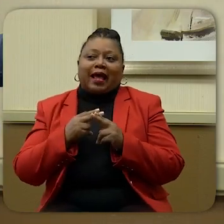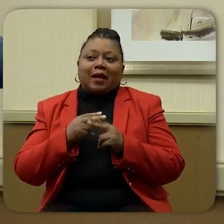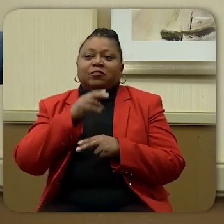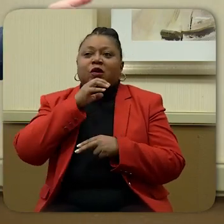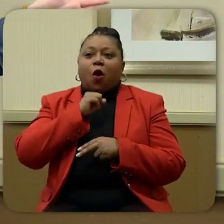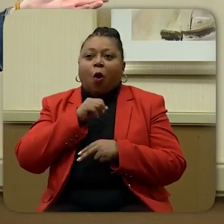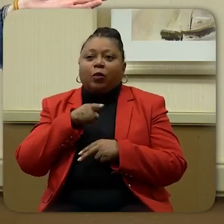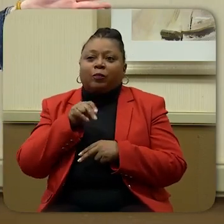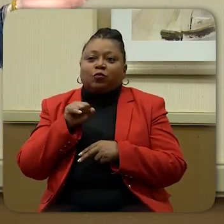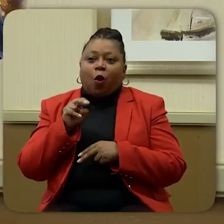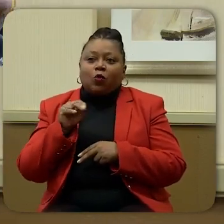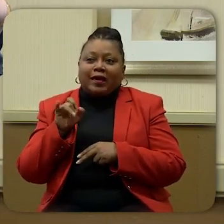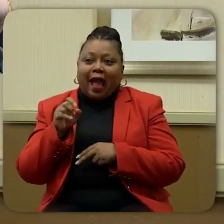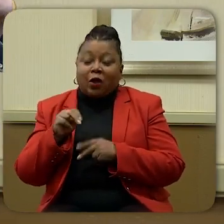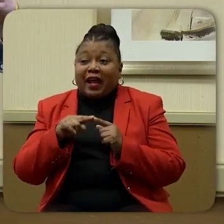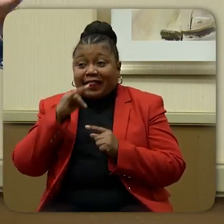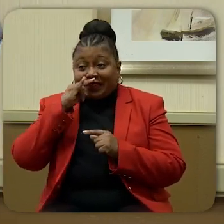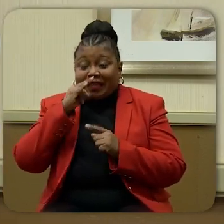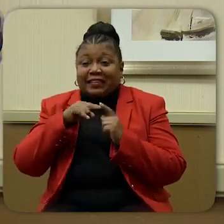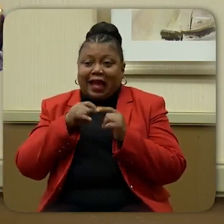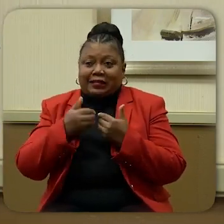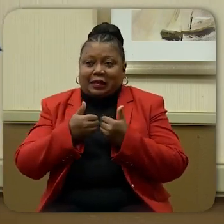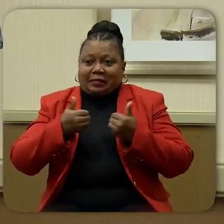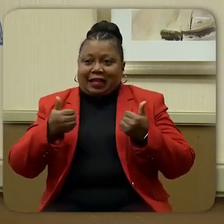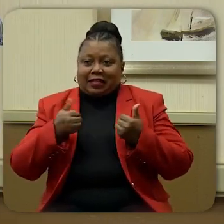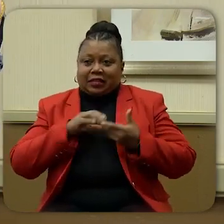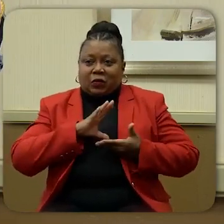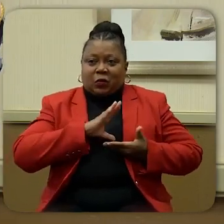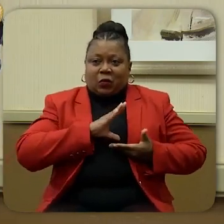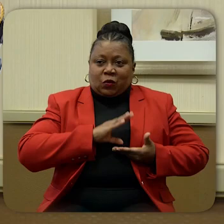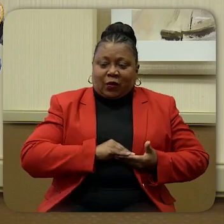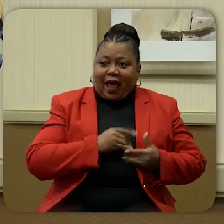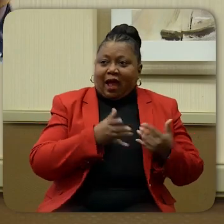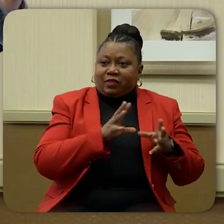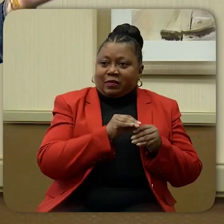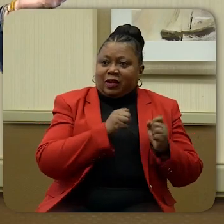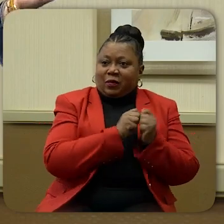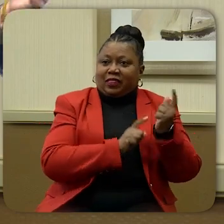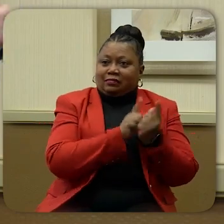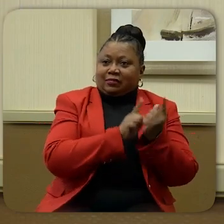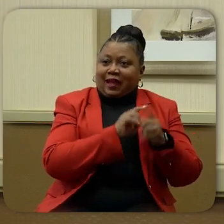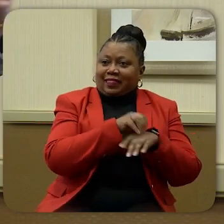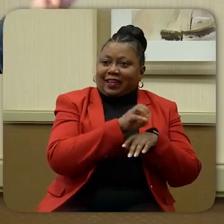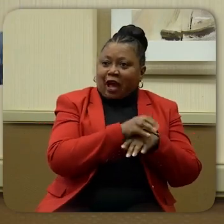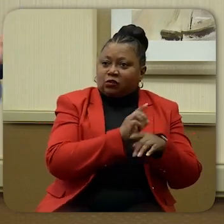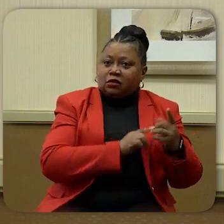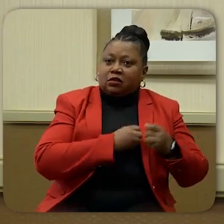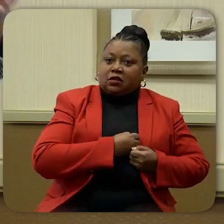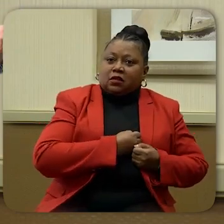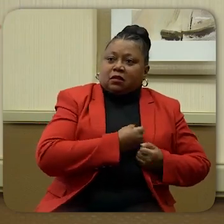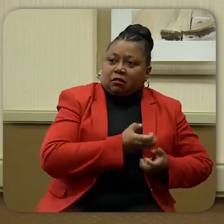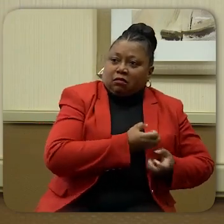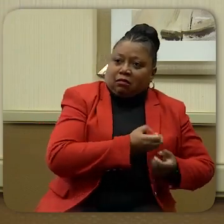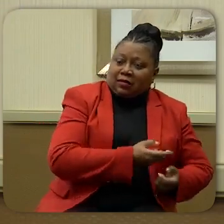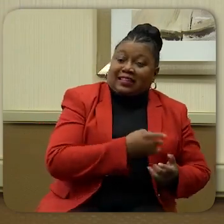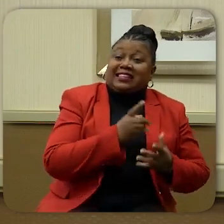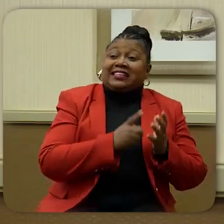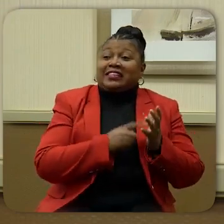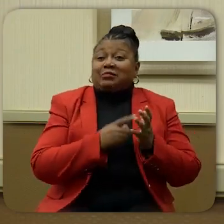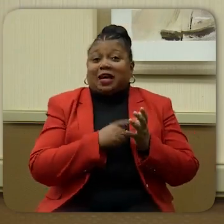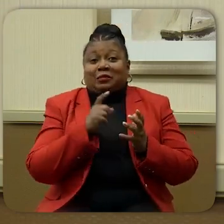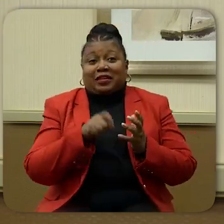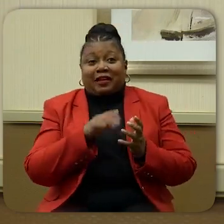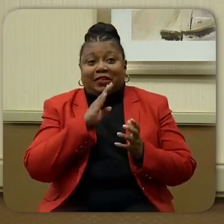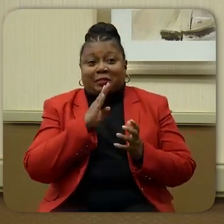and the old pronouns, and then the kid got some space to decompress after the meeting with the counselor, you know. And so sometimes we have to